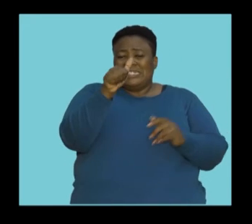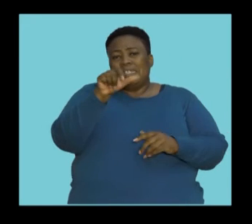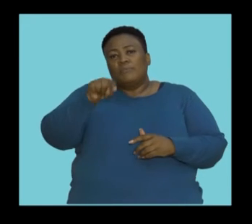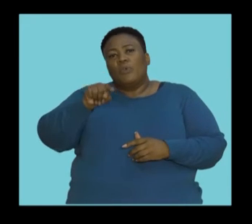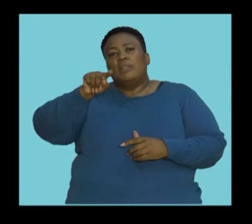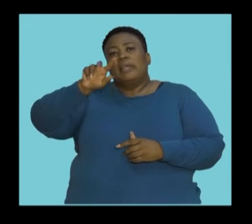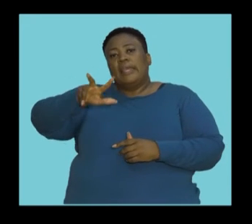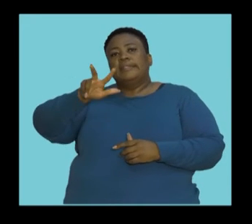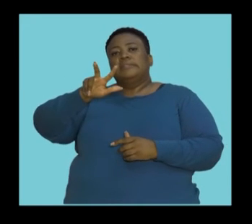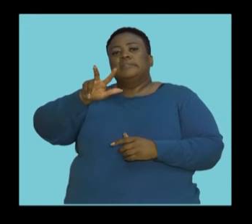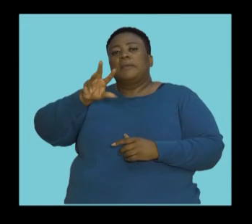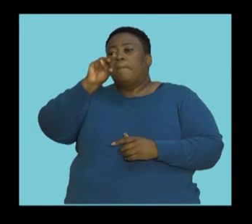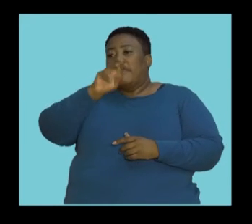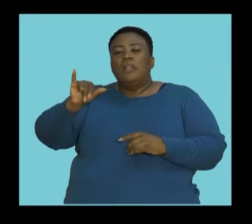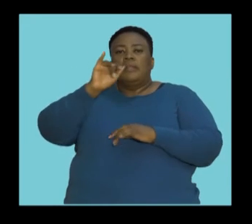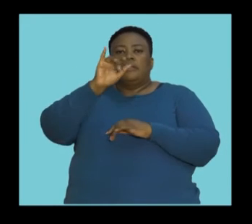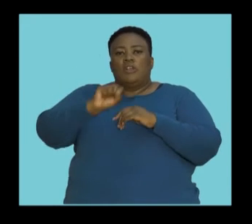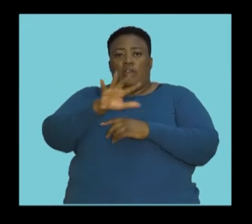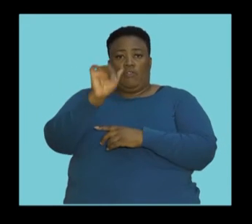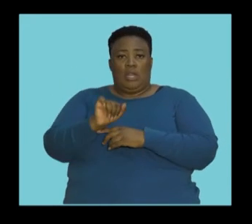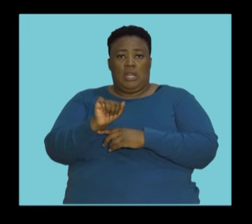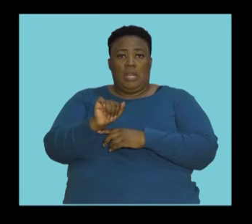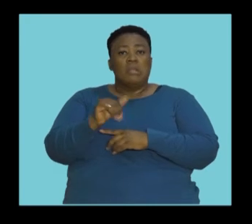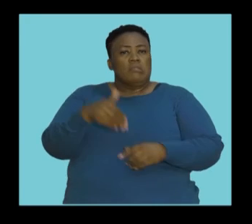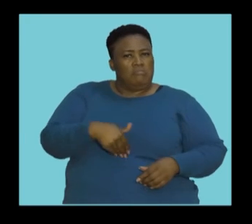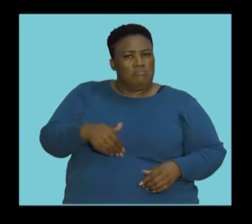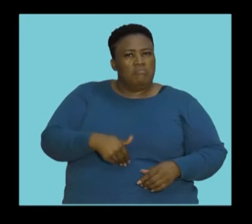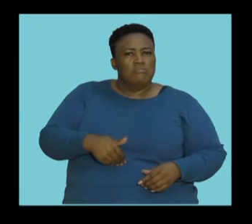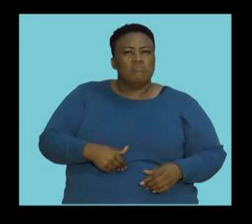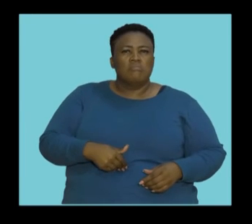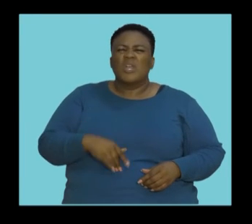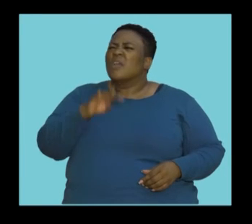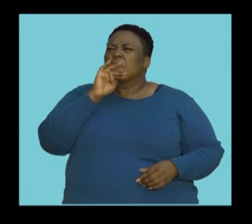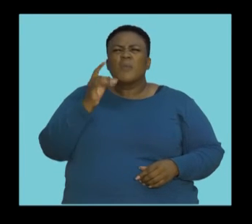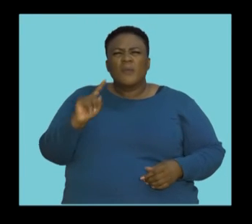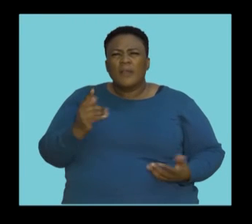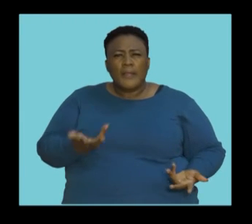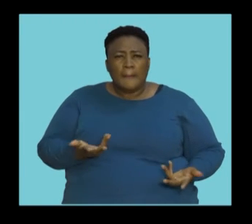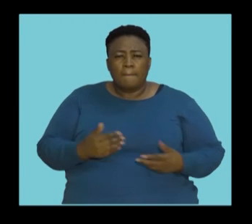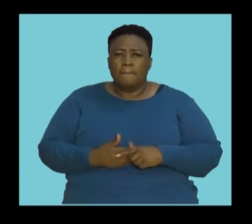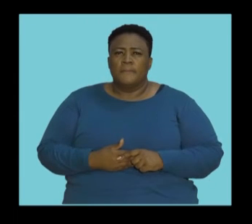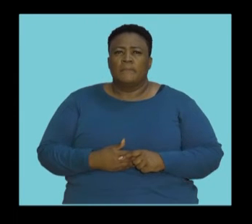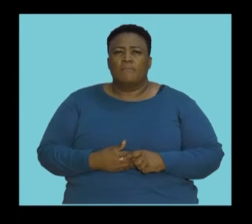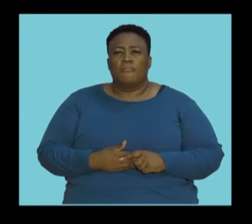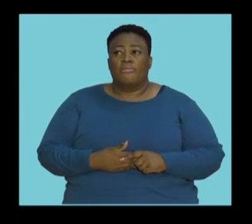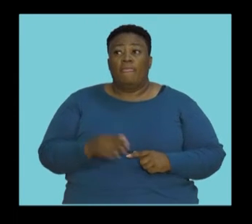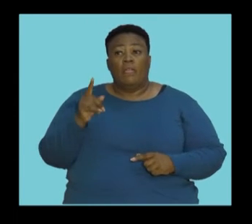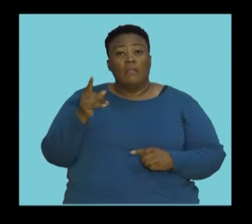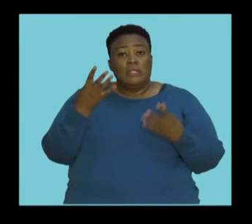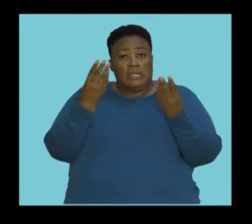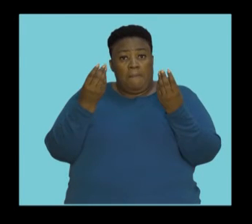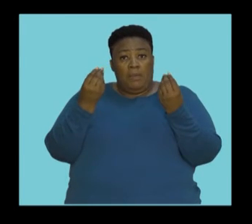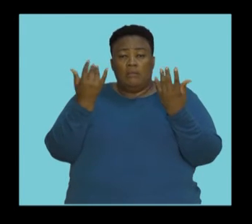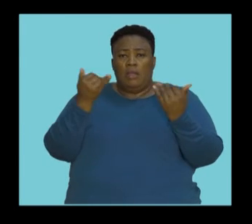South Africans experienced hunger? What does that mean in terms of hunger? While this number has